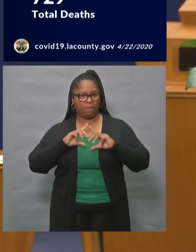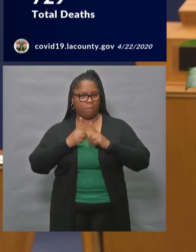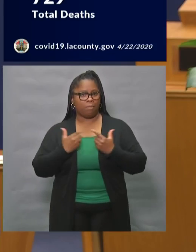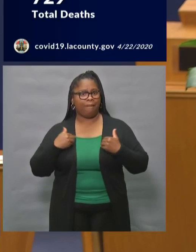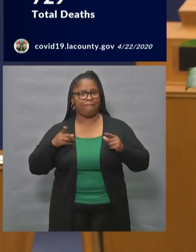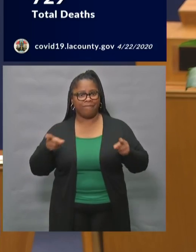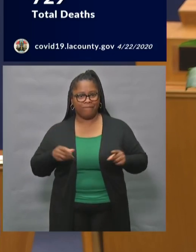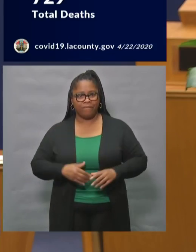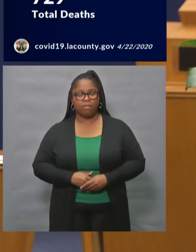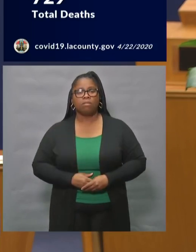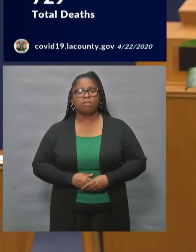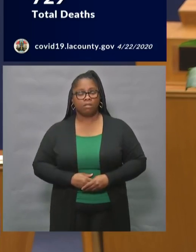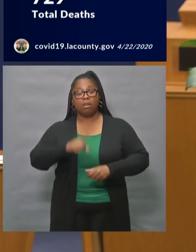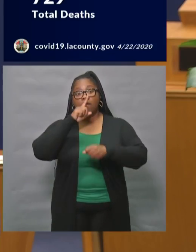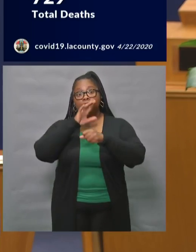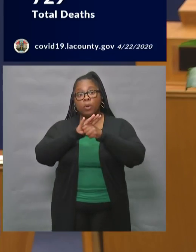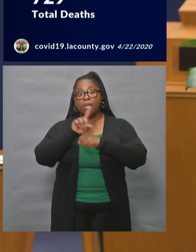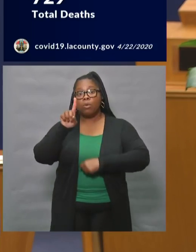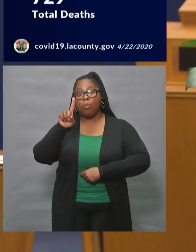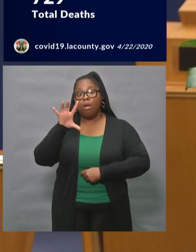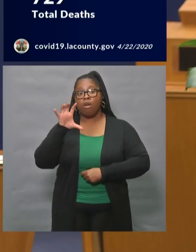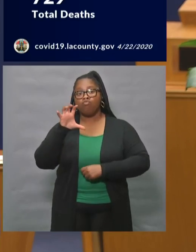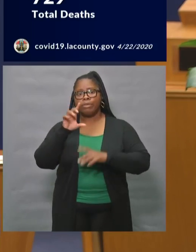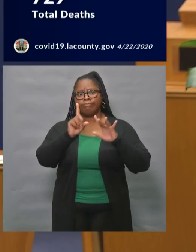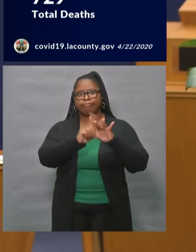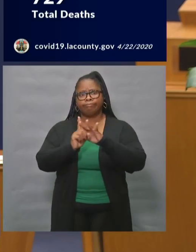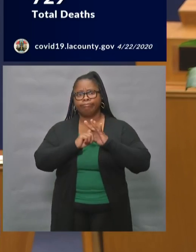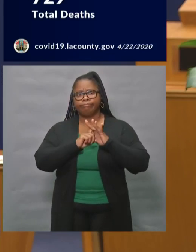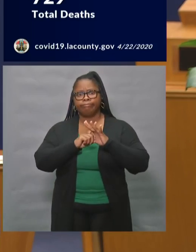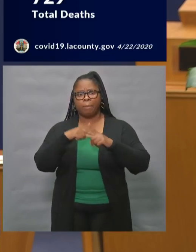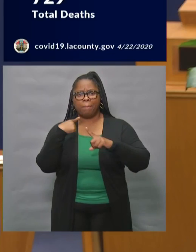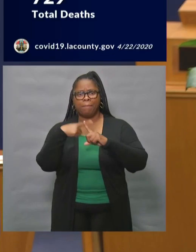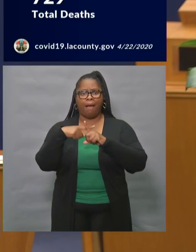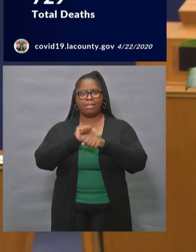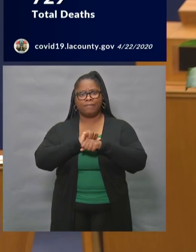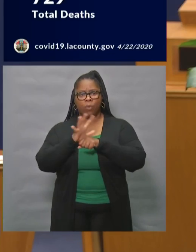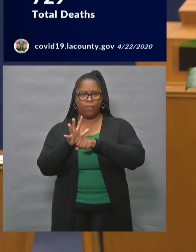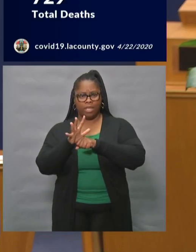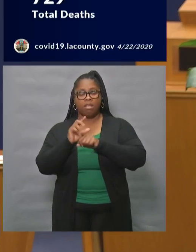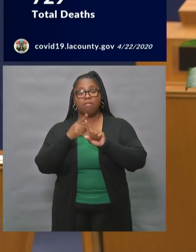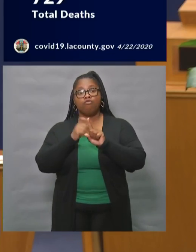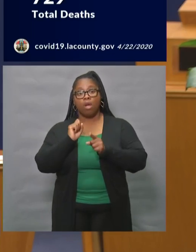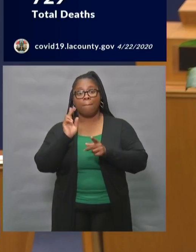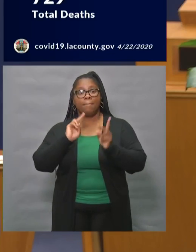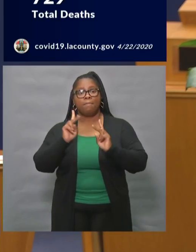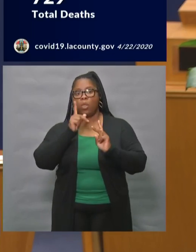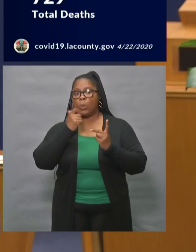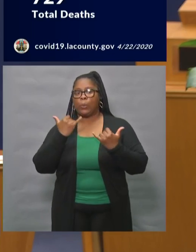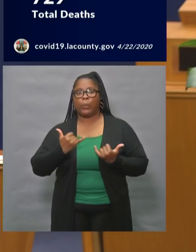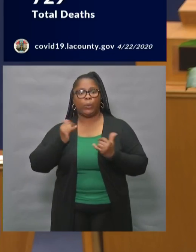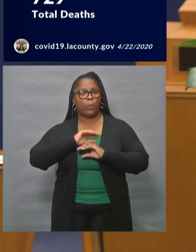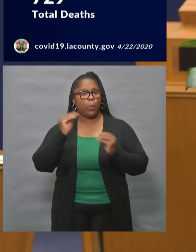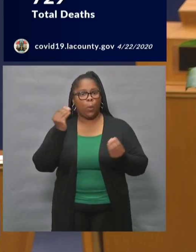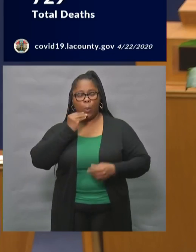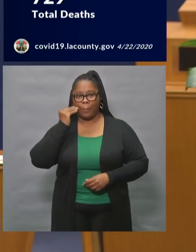also confirming that there were 100 cases amongst the positive cases that are among people experiencing